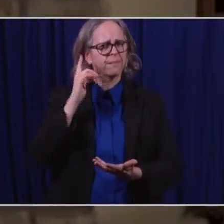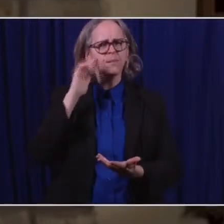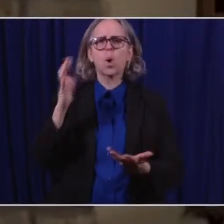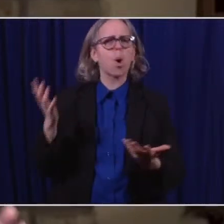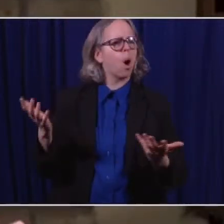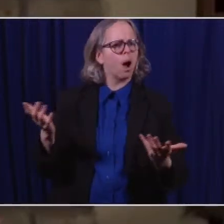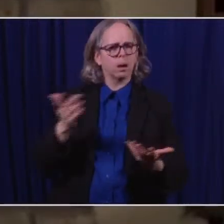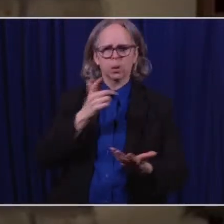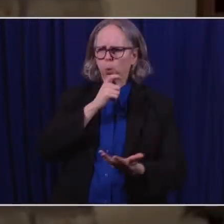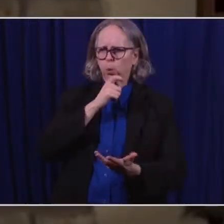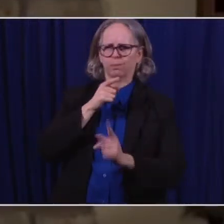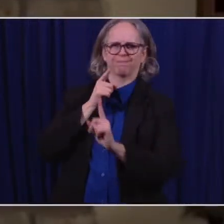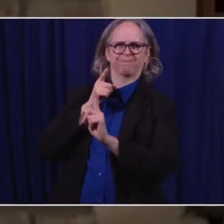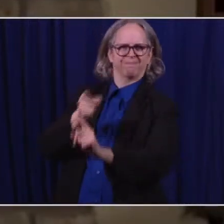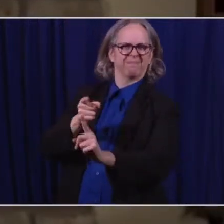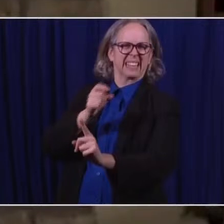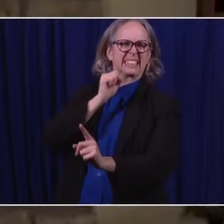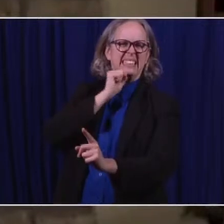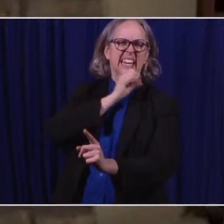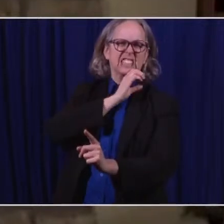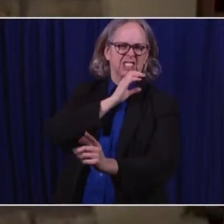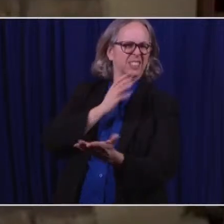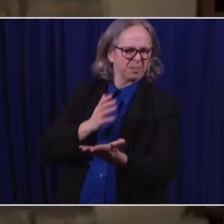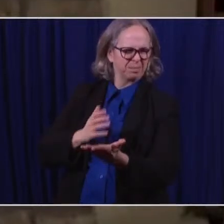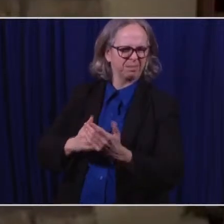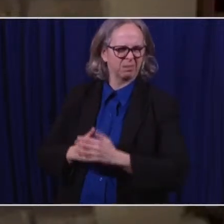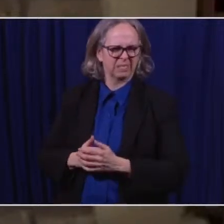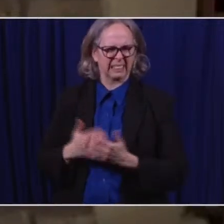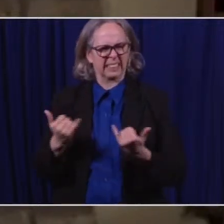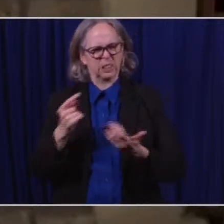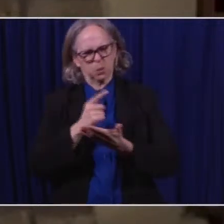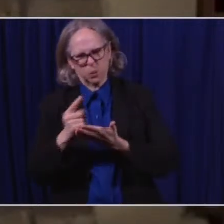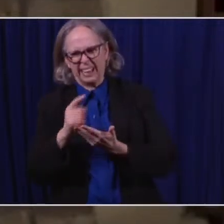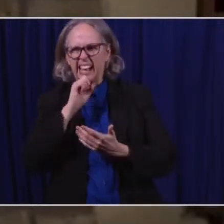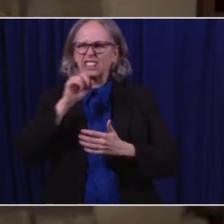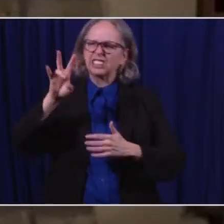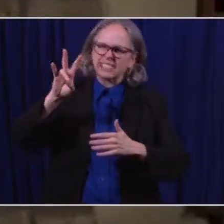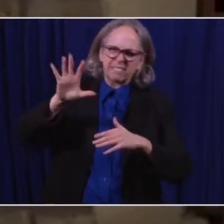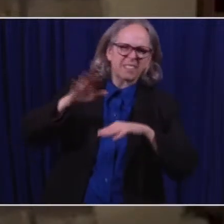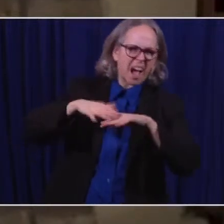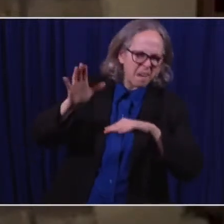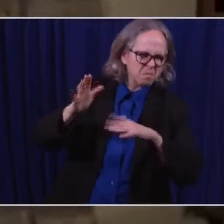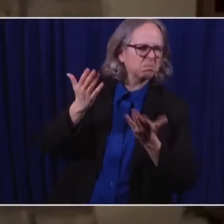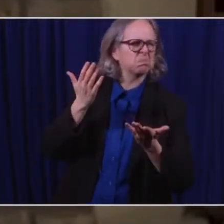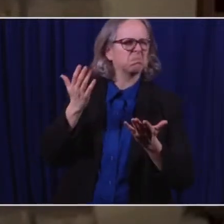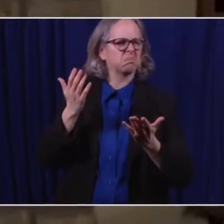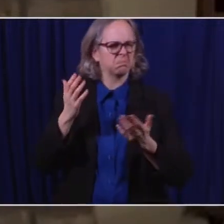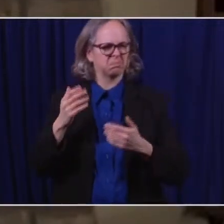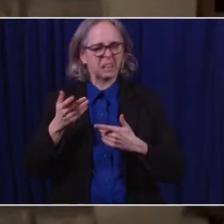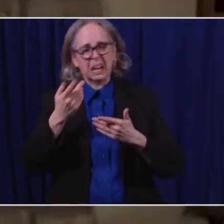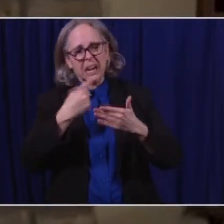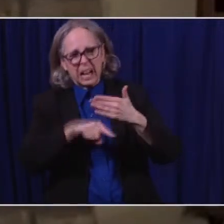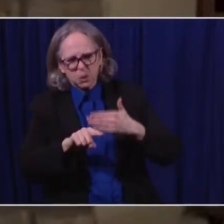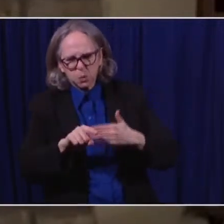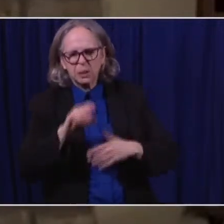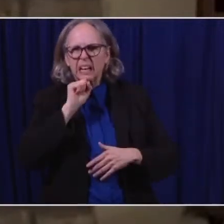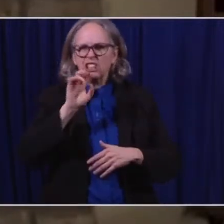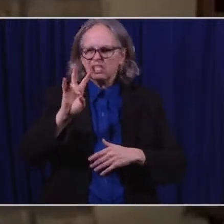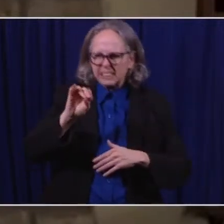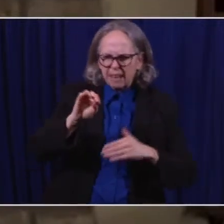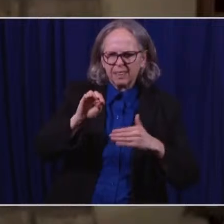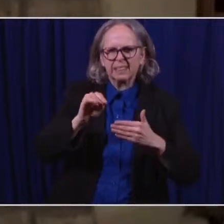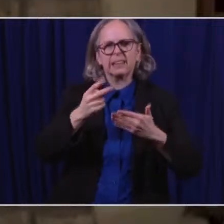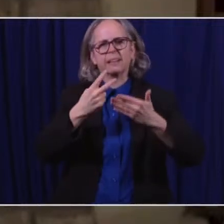Ohioans who are older Ohioans. Again, this week it's 75 and older. And next week it'll be 70 and older, and the week after